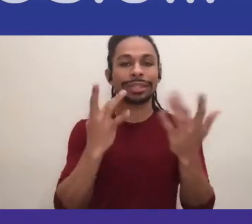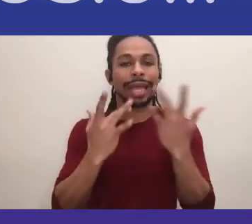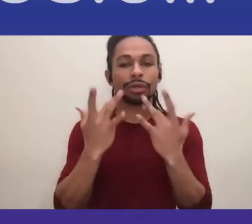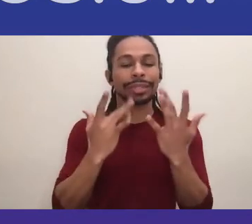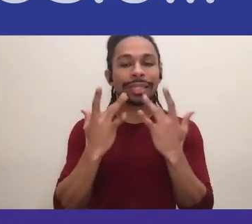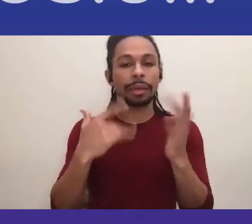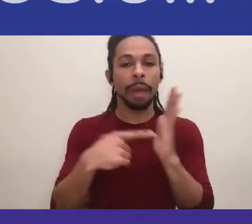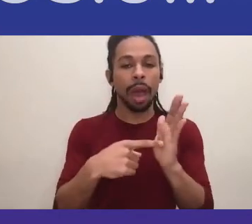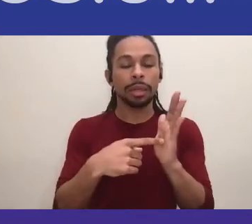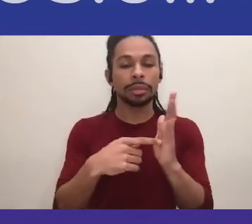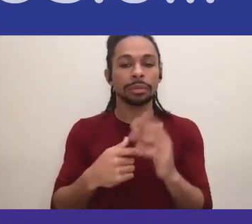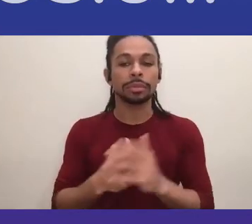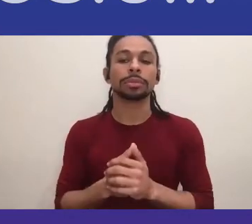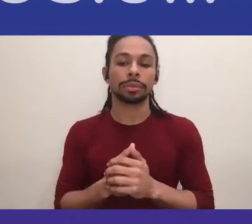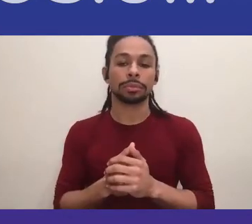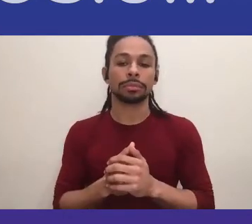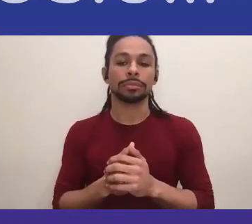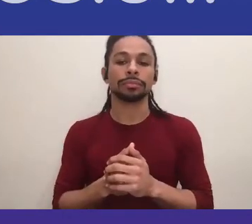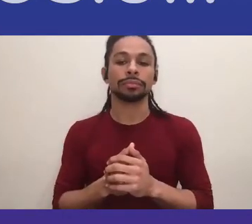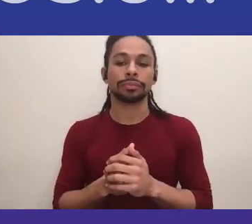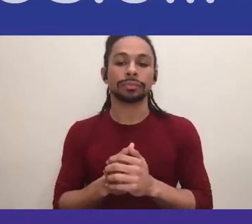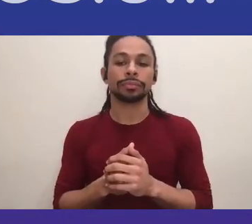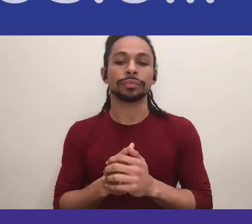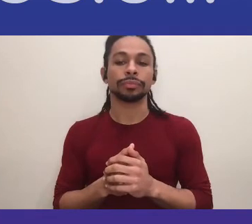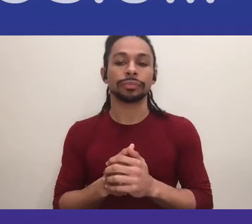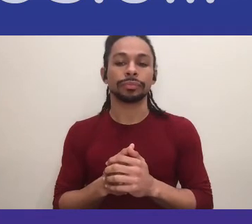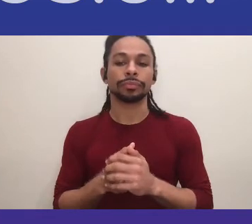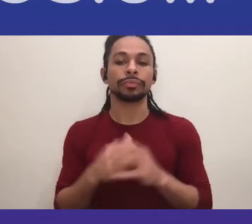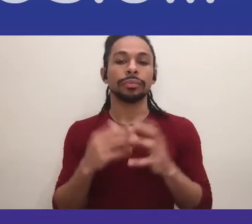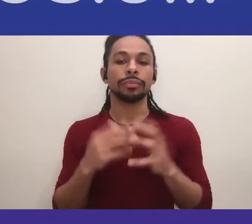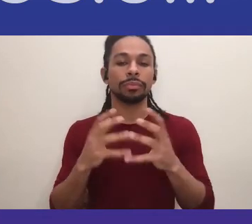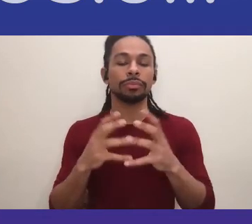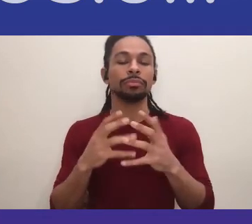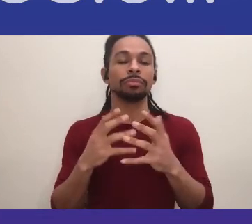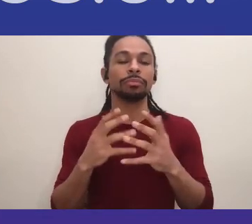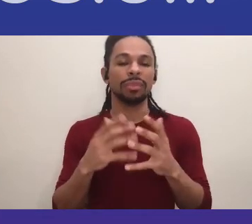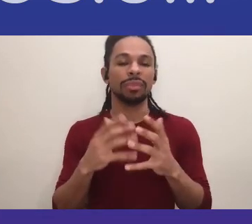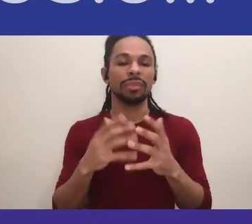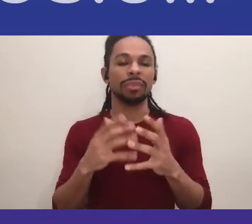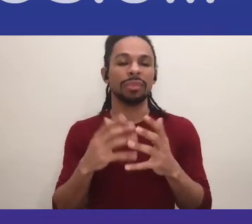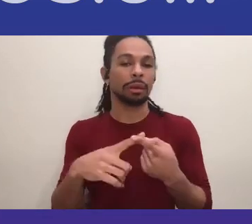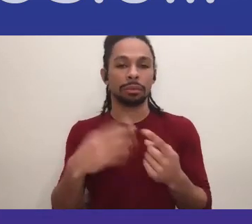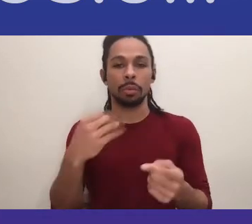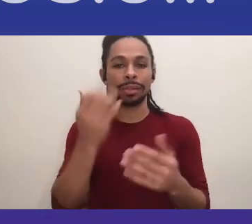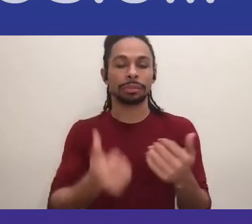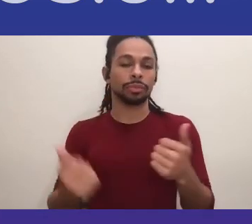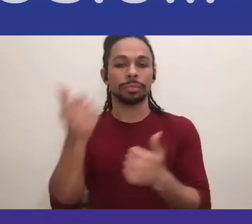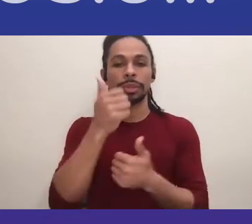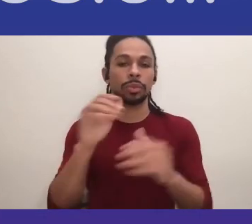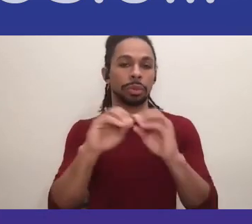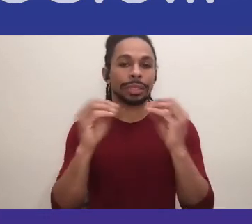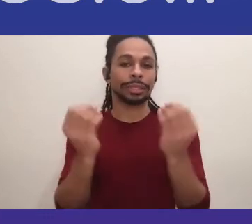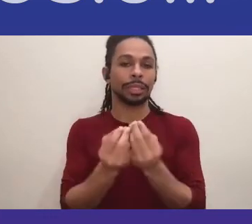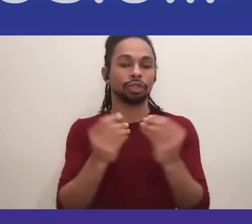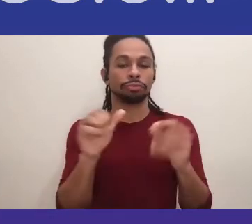that is about a white supremacist organizational practice